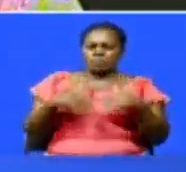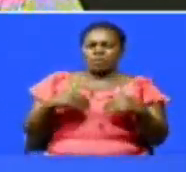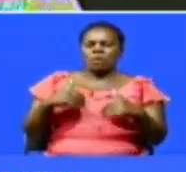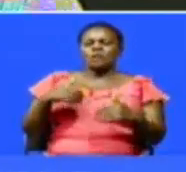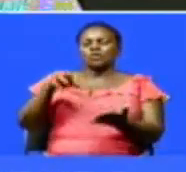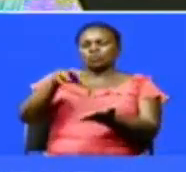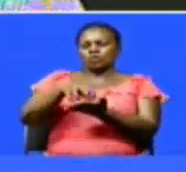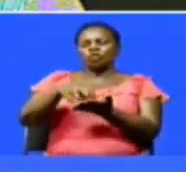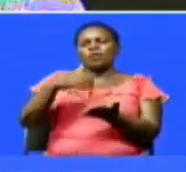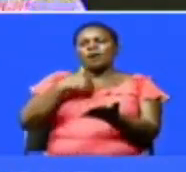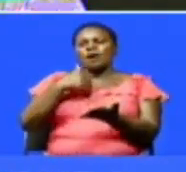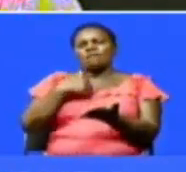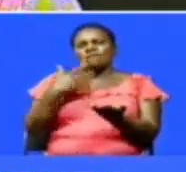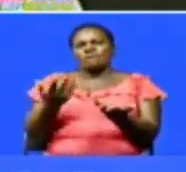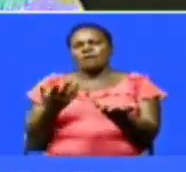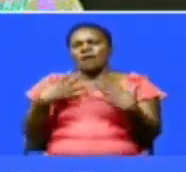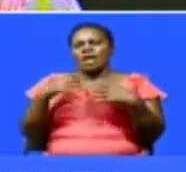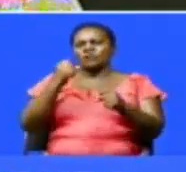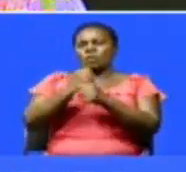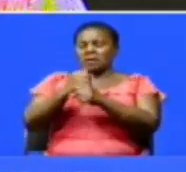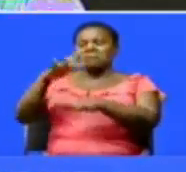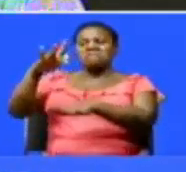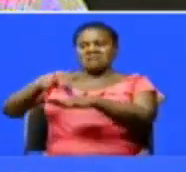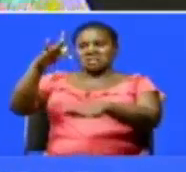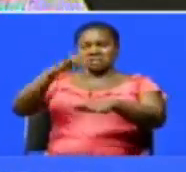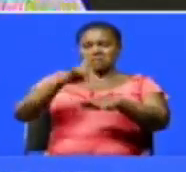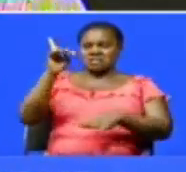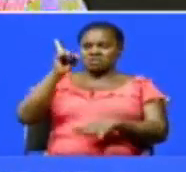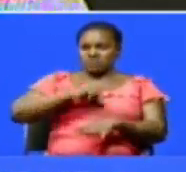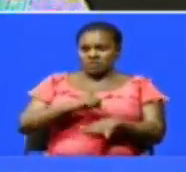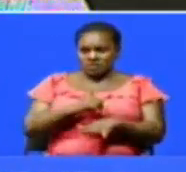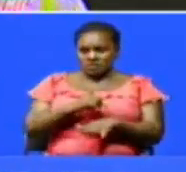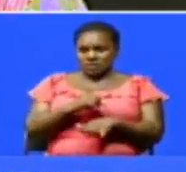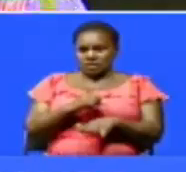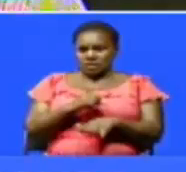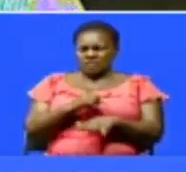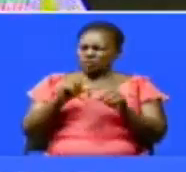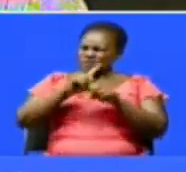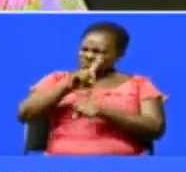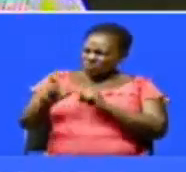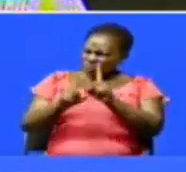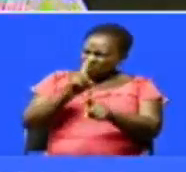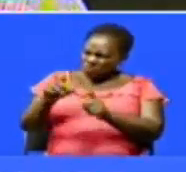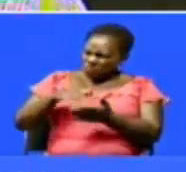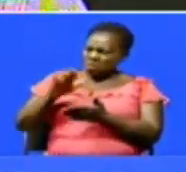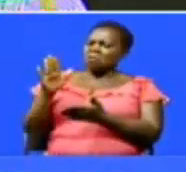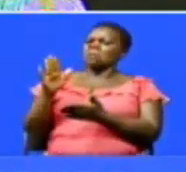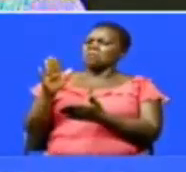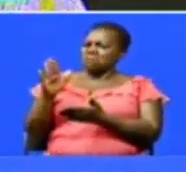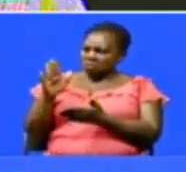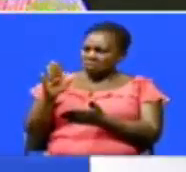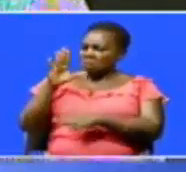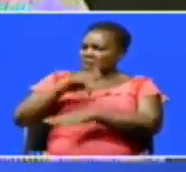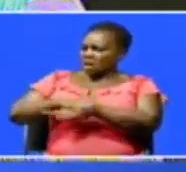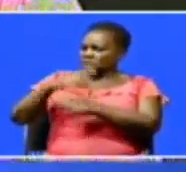had already cases of health workers infected, and upon further inquiry, we